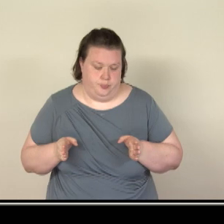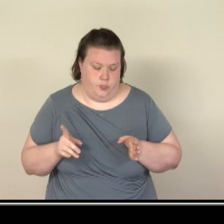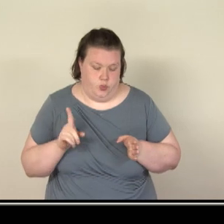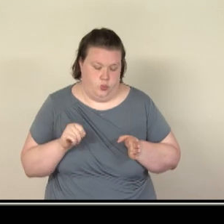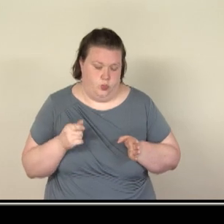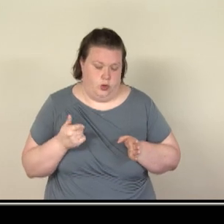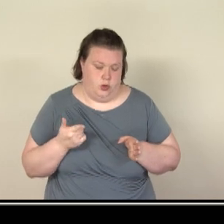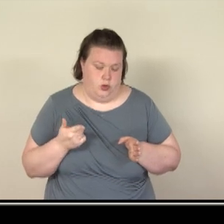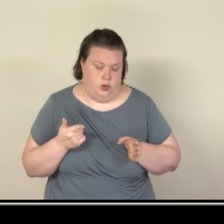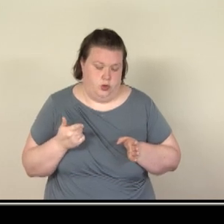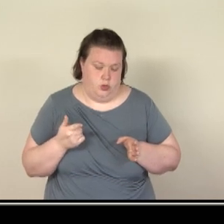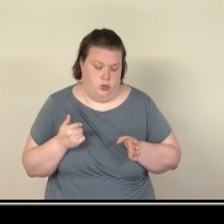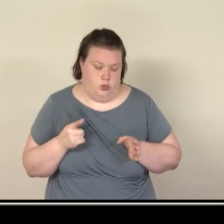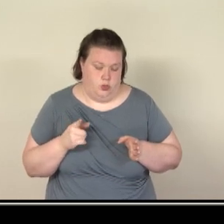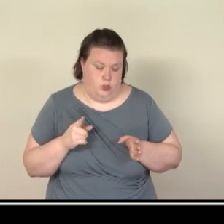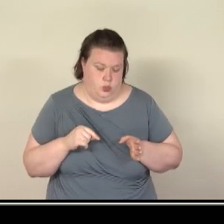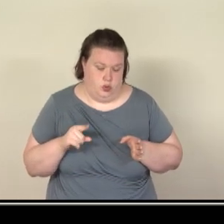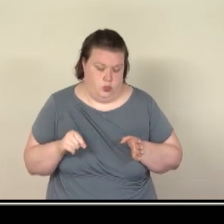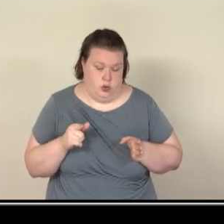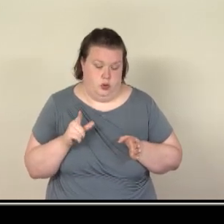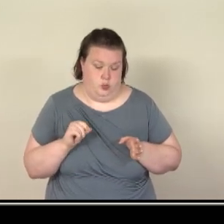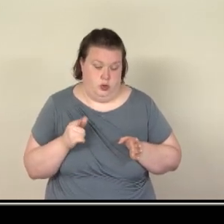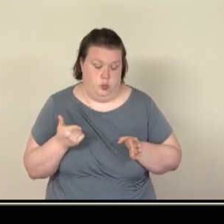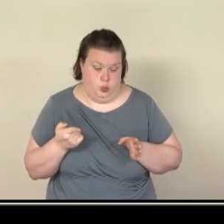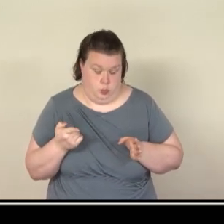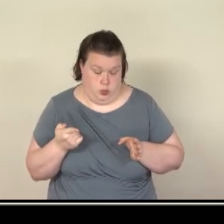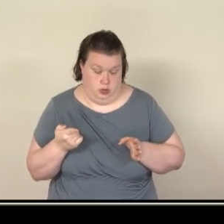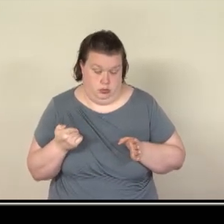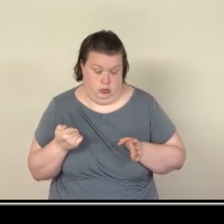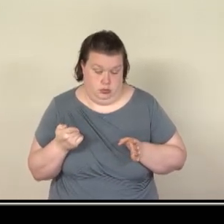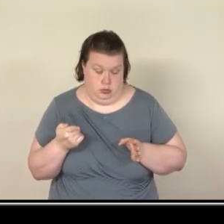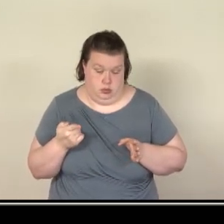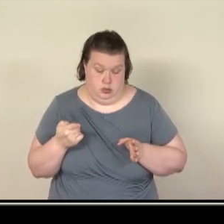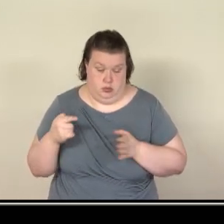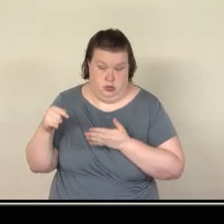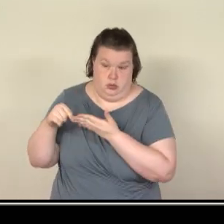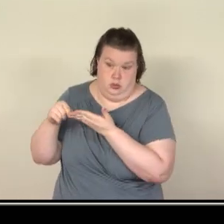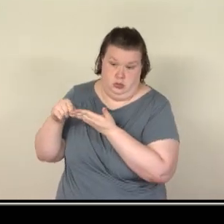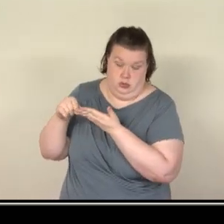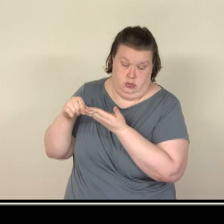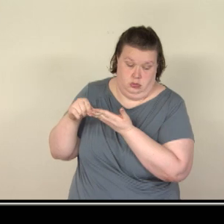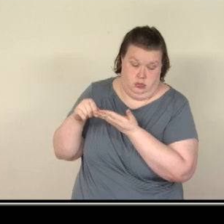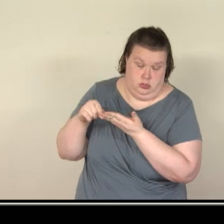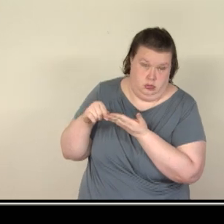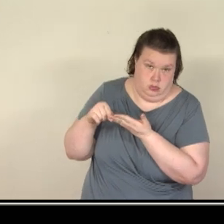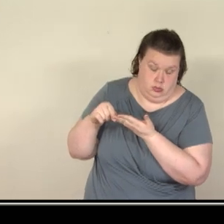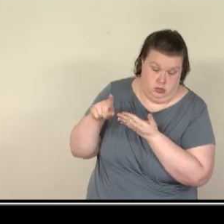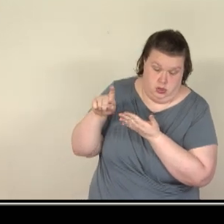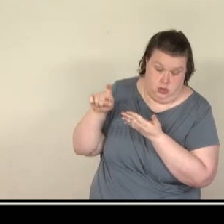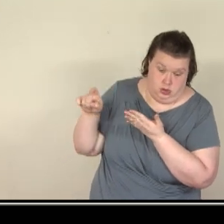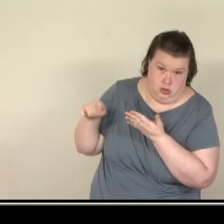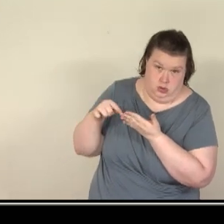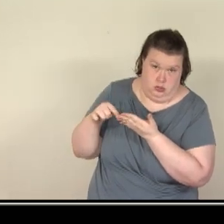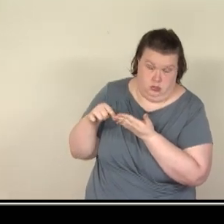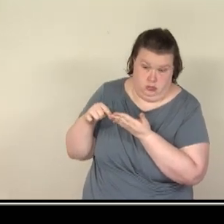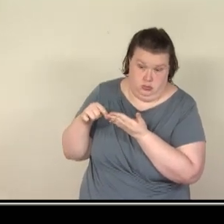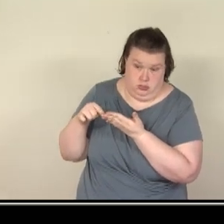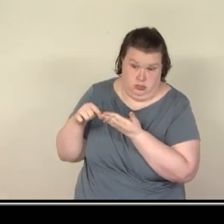following year, in 2021, again, they held us harmless in the first